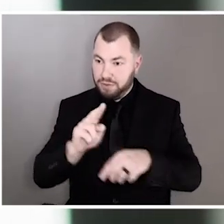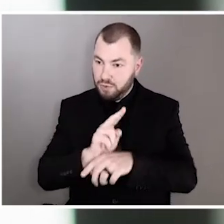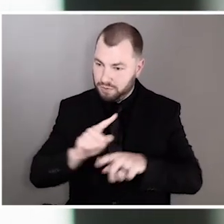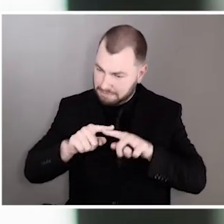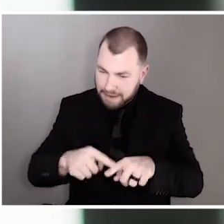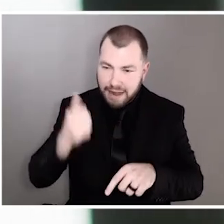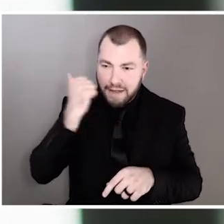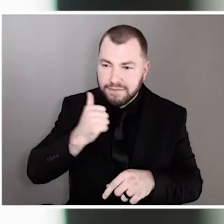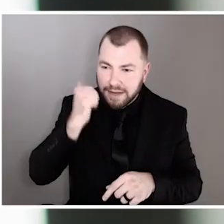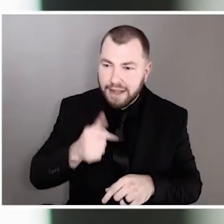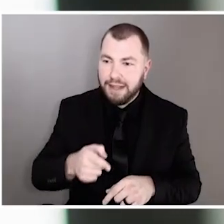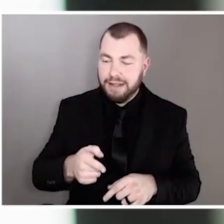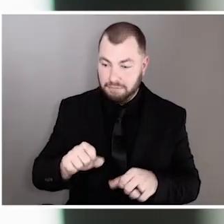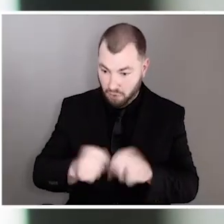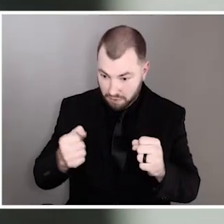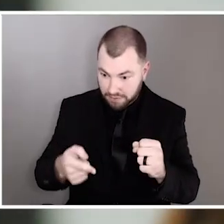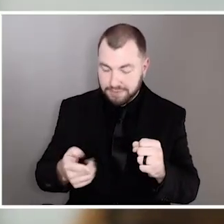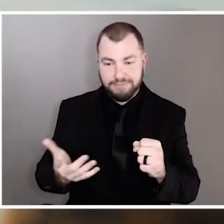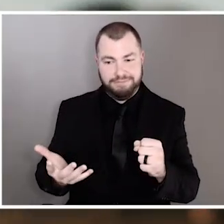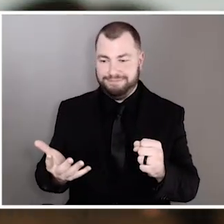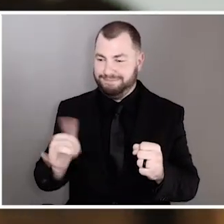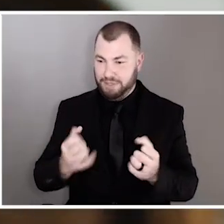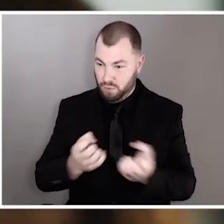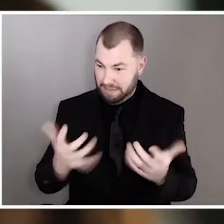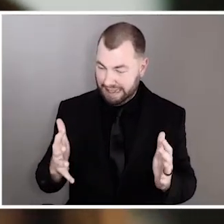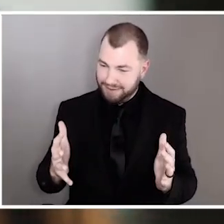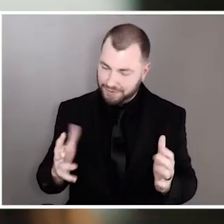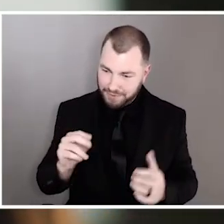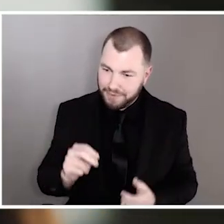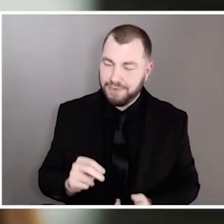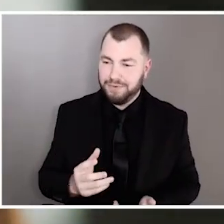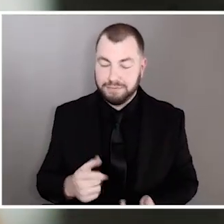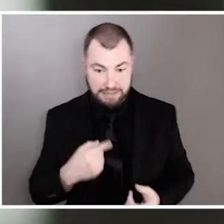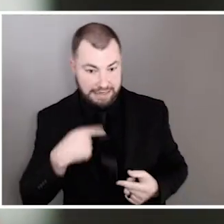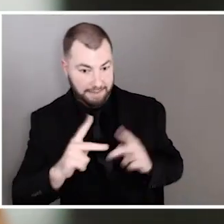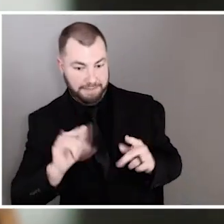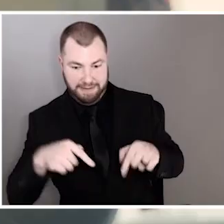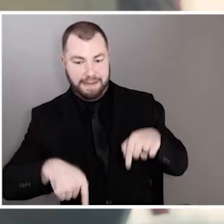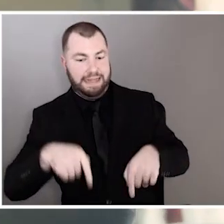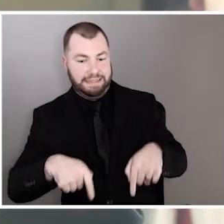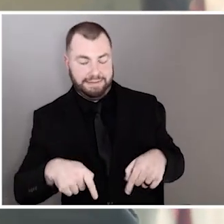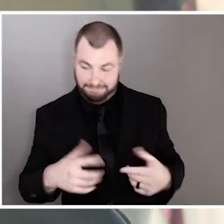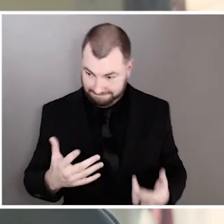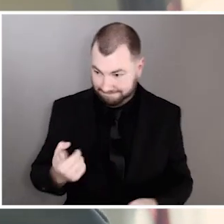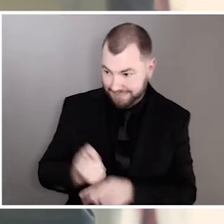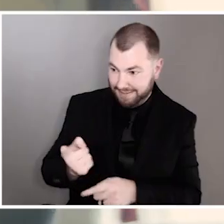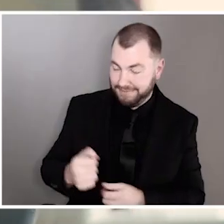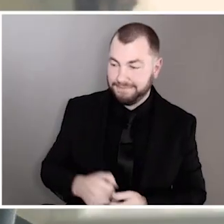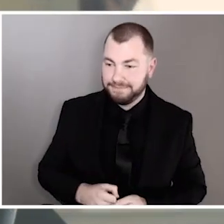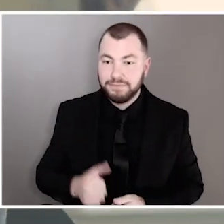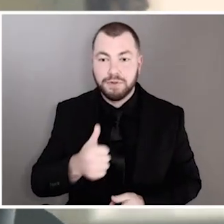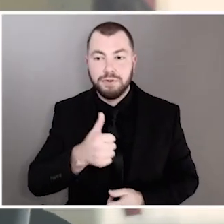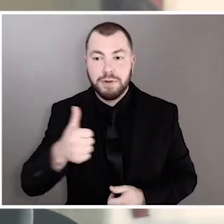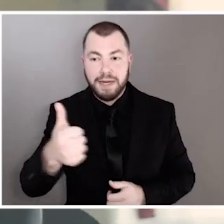broken, the wheelchair that I use on my daily use, it's more than equipment. I do people, they're my legs. Yeah.